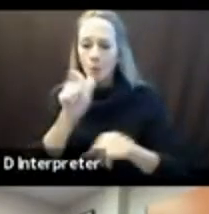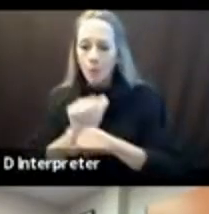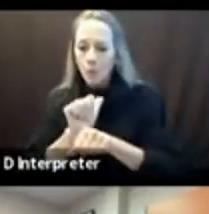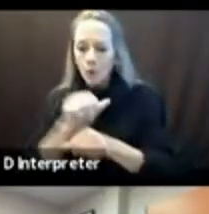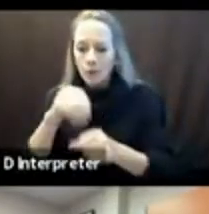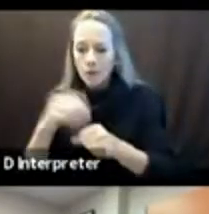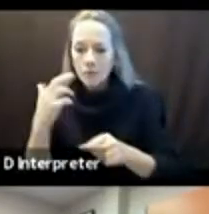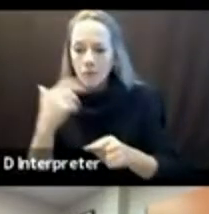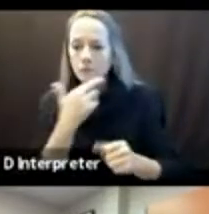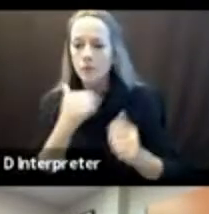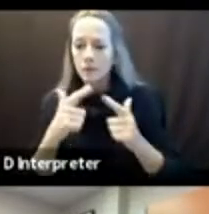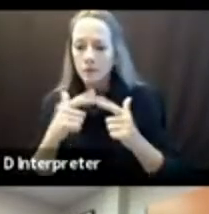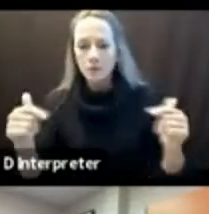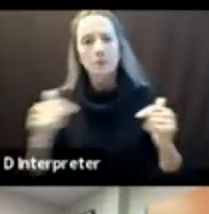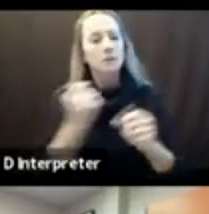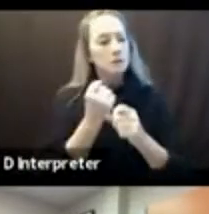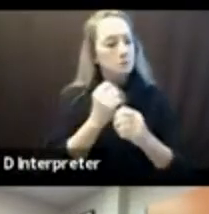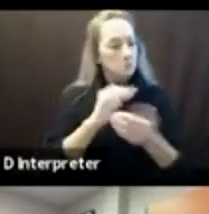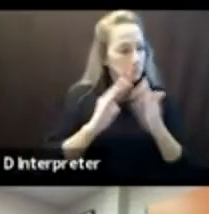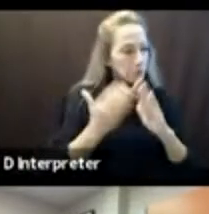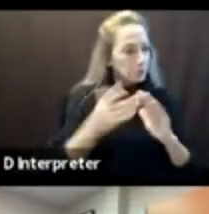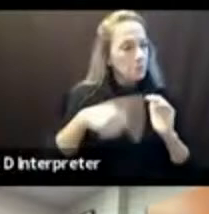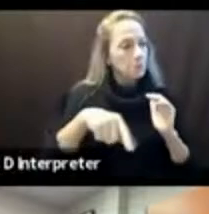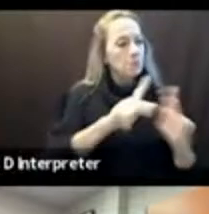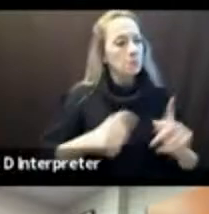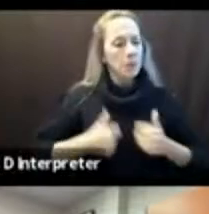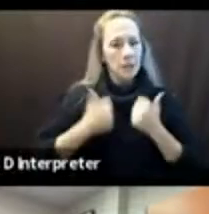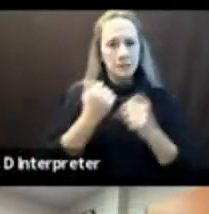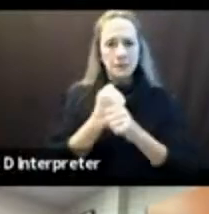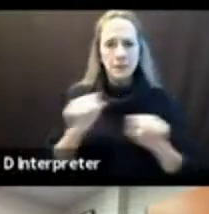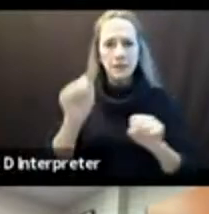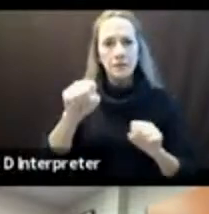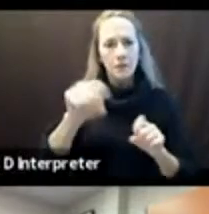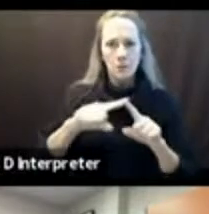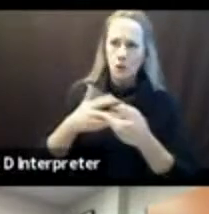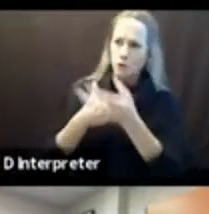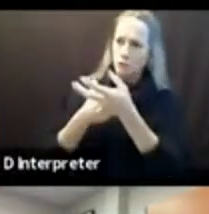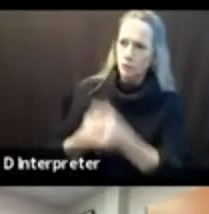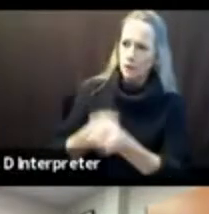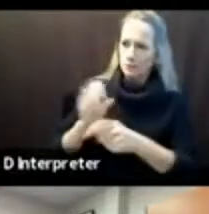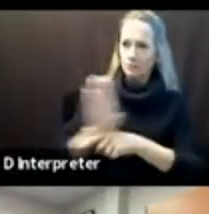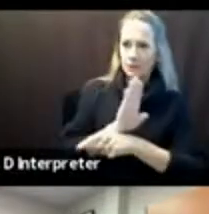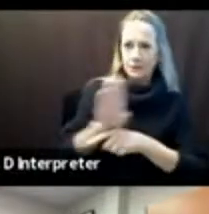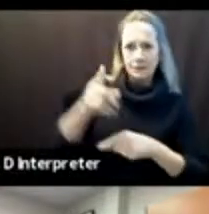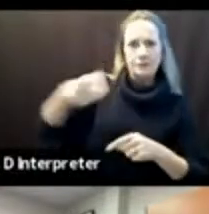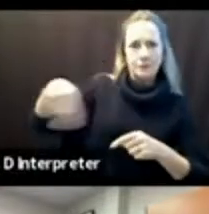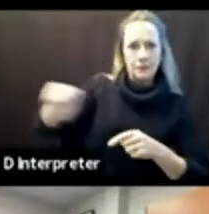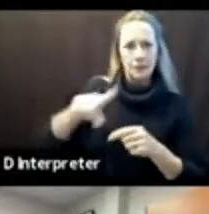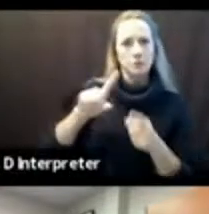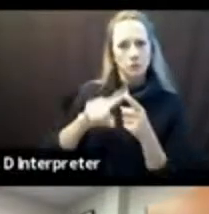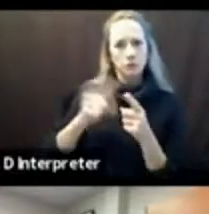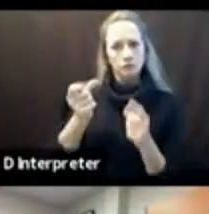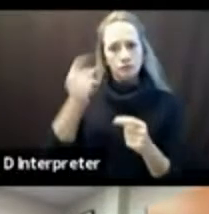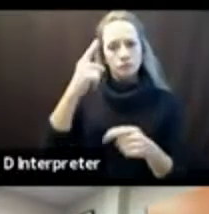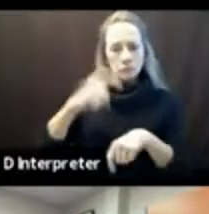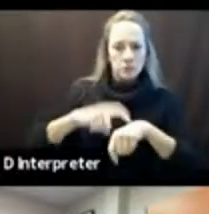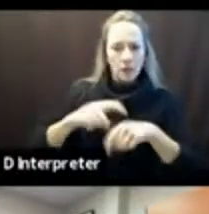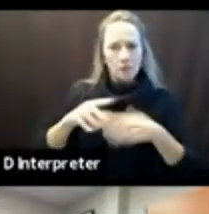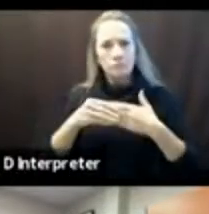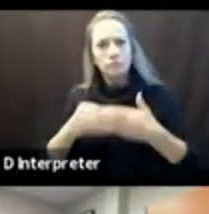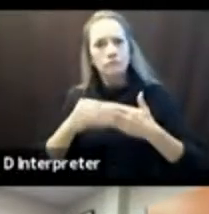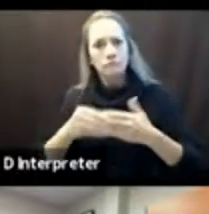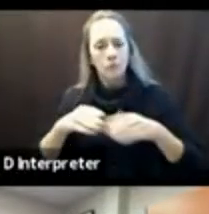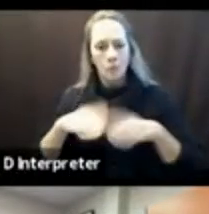And we want to keep our community safe. It is time for us to trust in our businesses by allowing the public to spread out over many venues and have safety